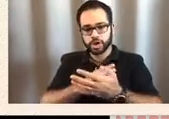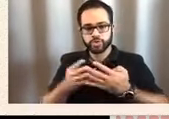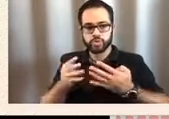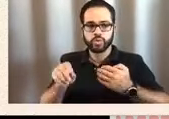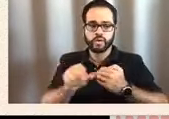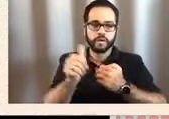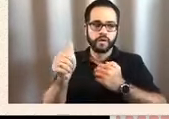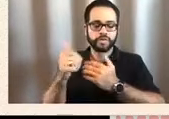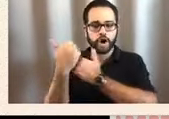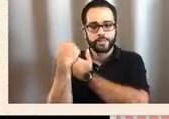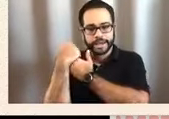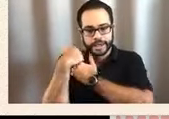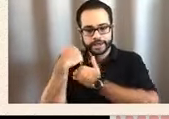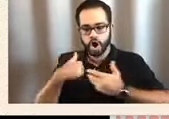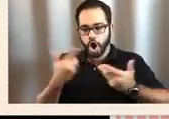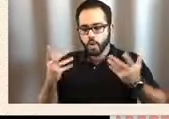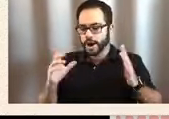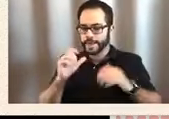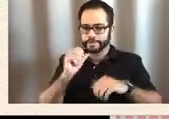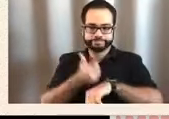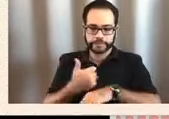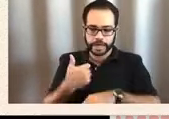had.